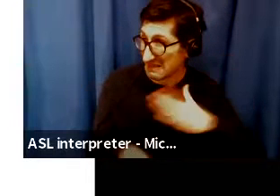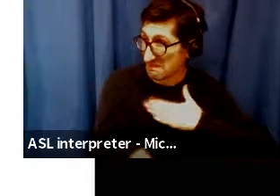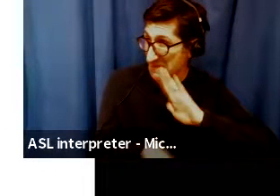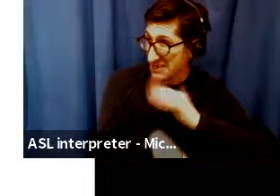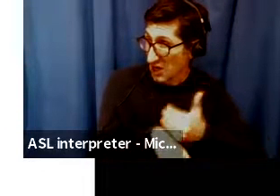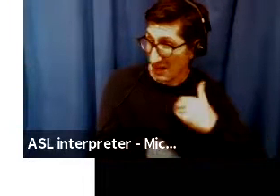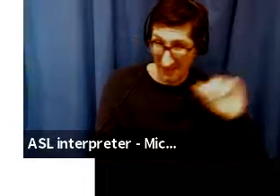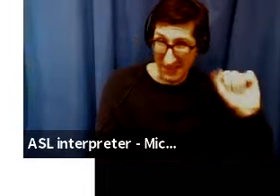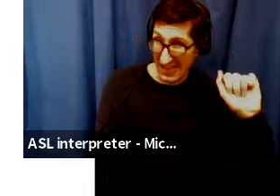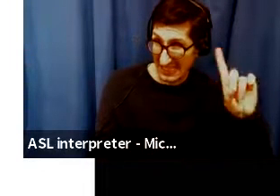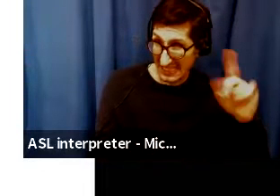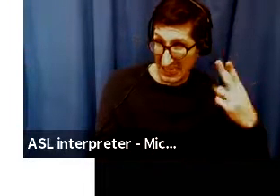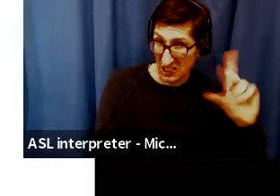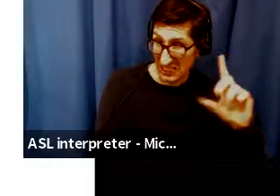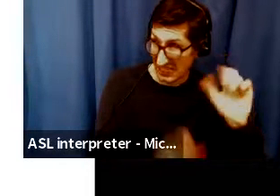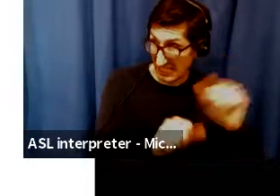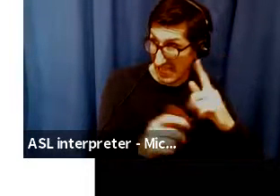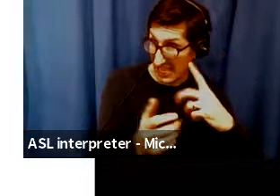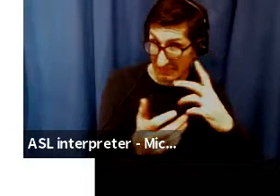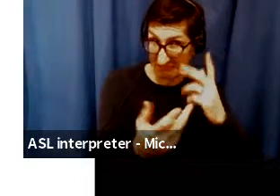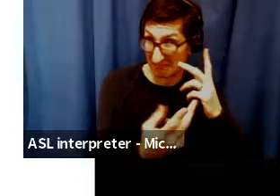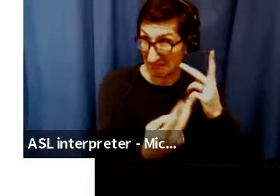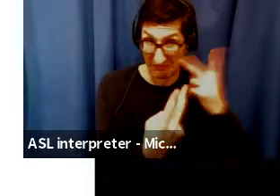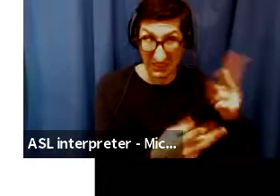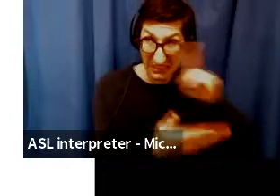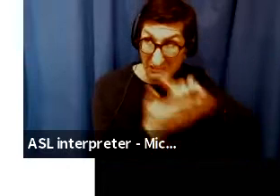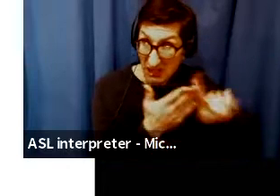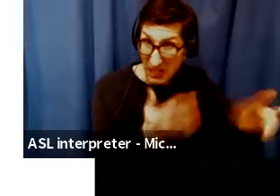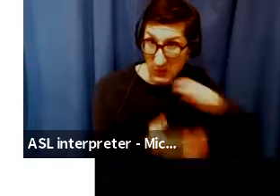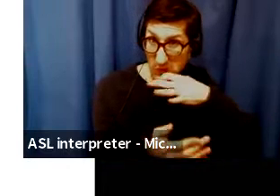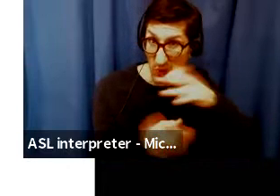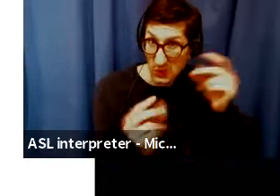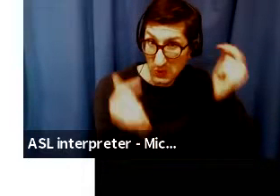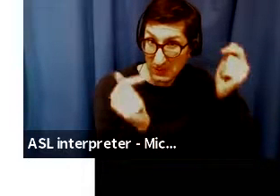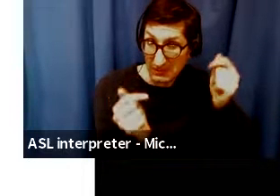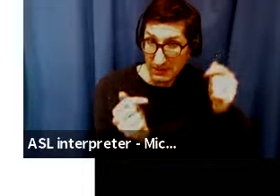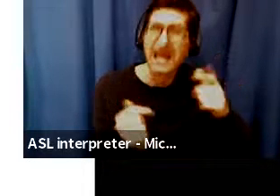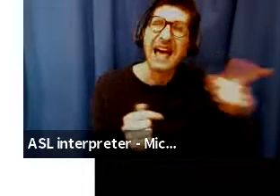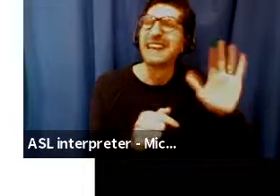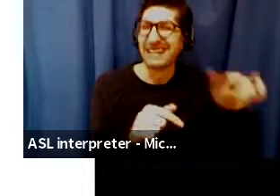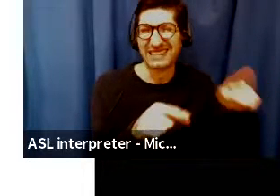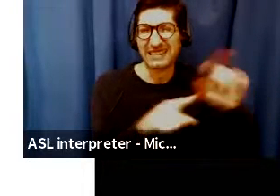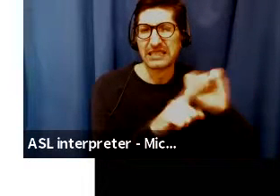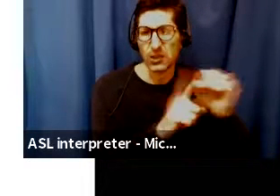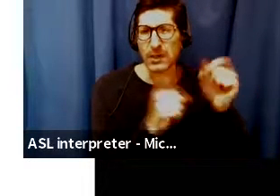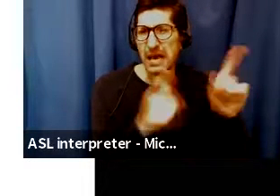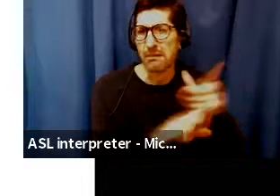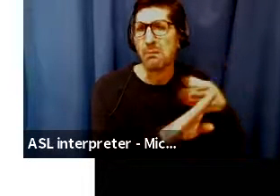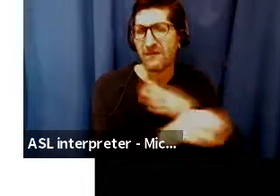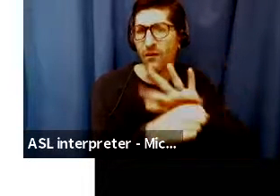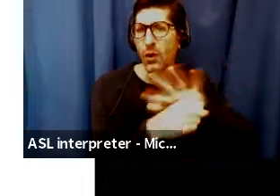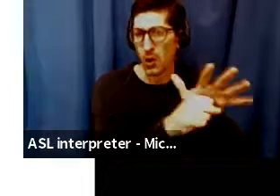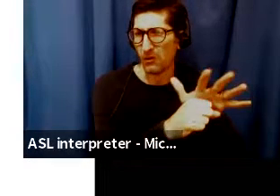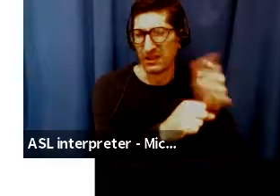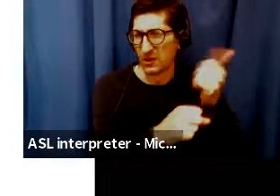it became easily agitated and act out. Now this was pre-COVID, where anybody could be in an urgent care